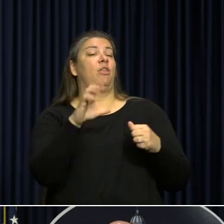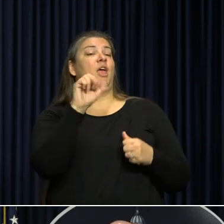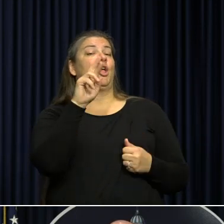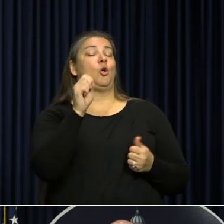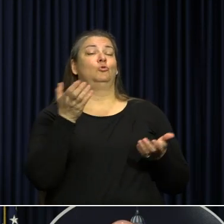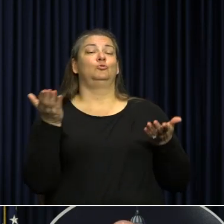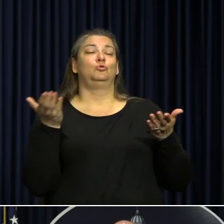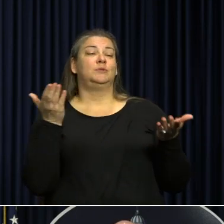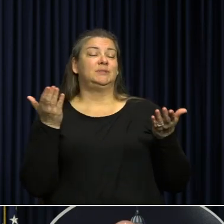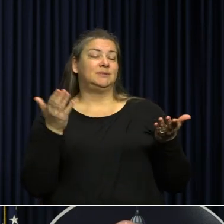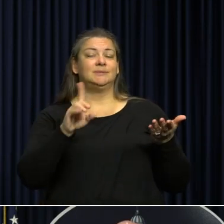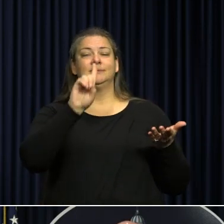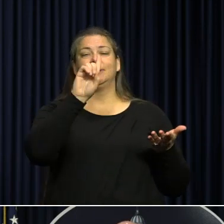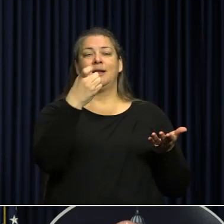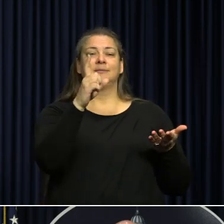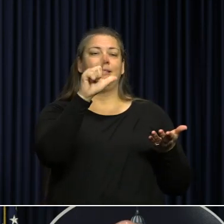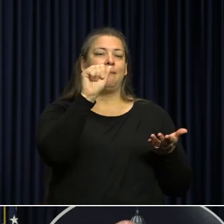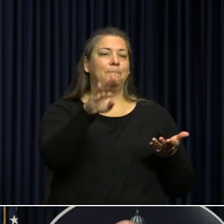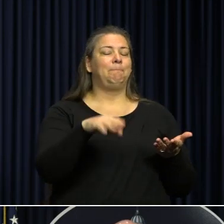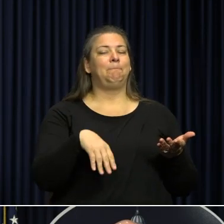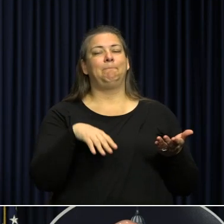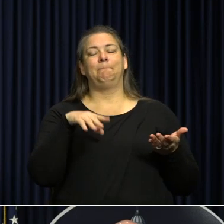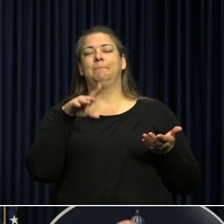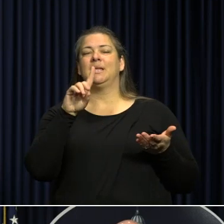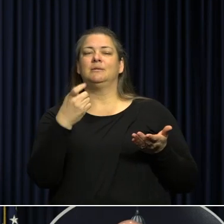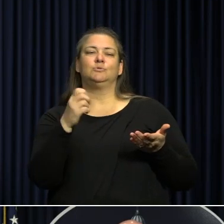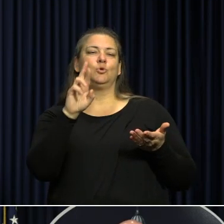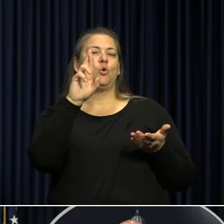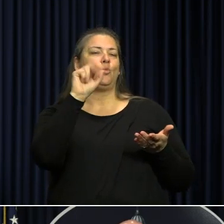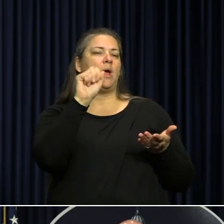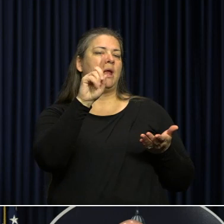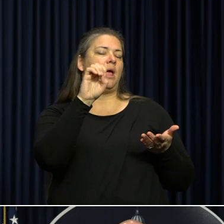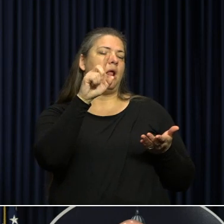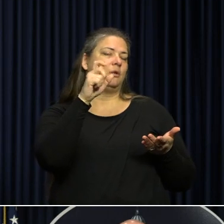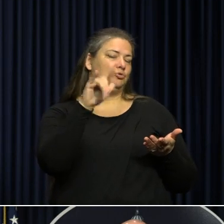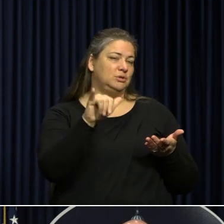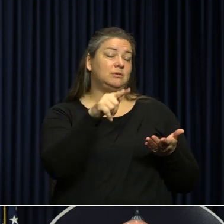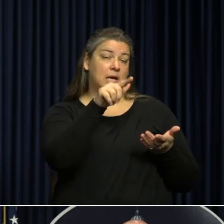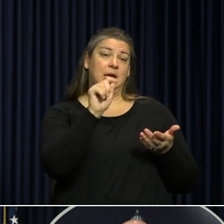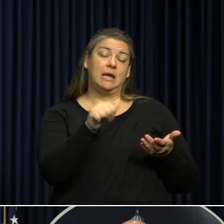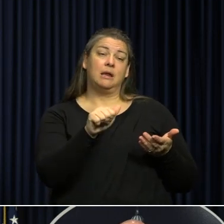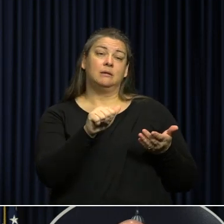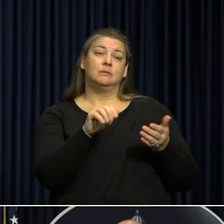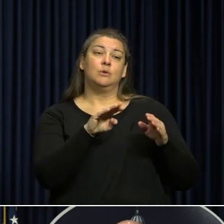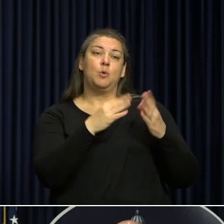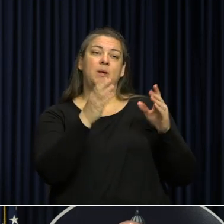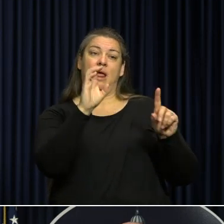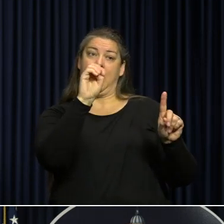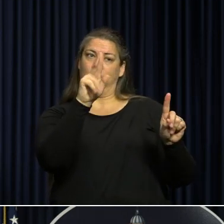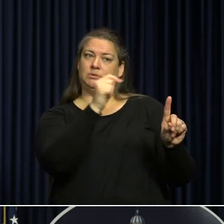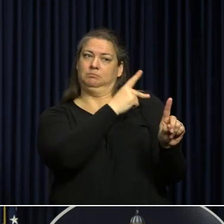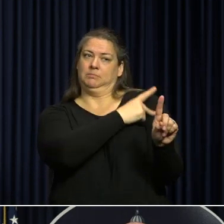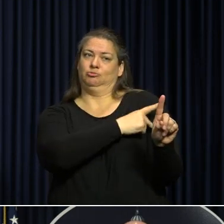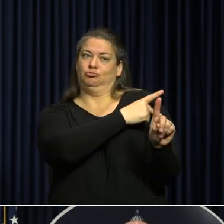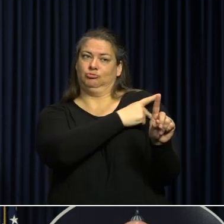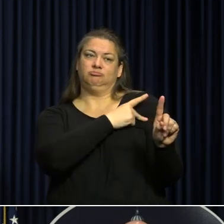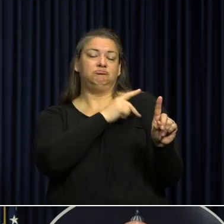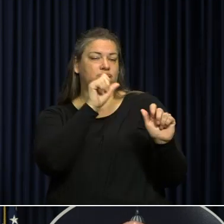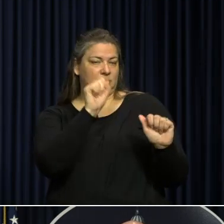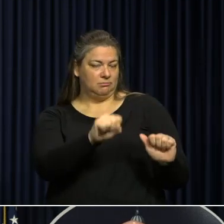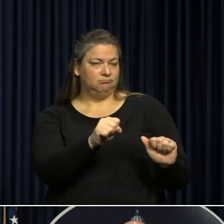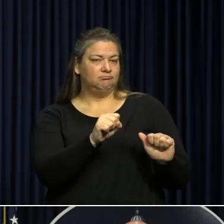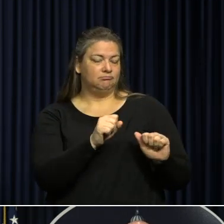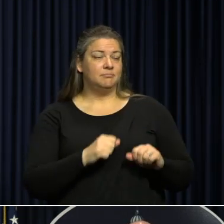and diagnostic laboratory and diagnostic radiology studies can resume in the outpatient setting. Now, here is